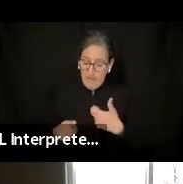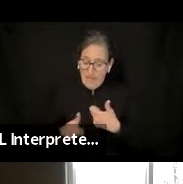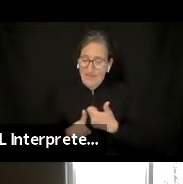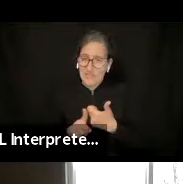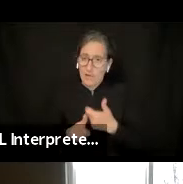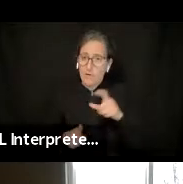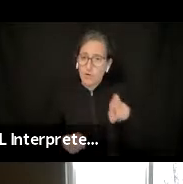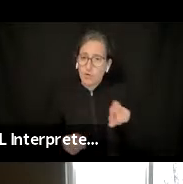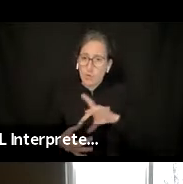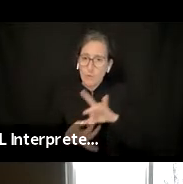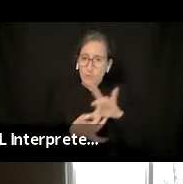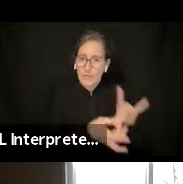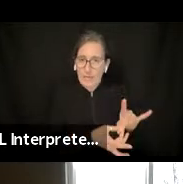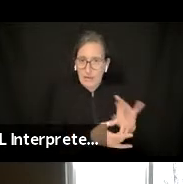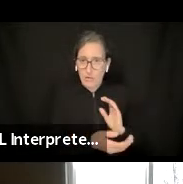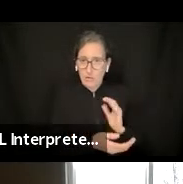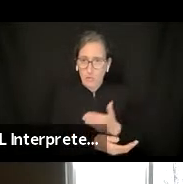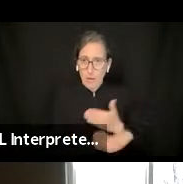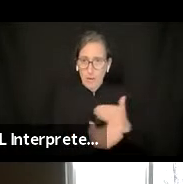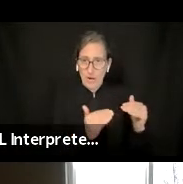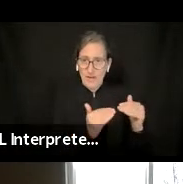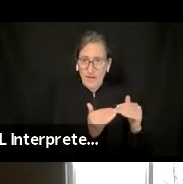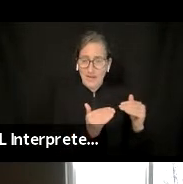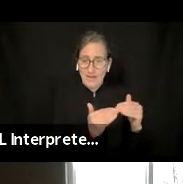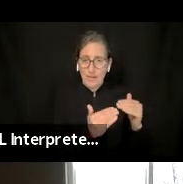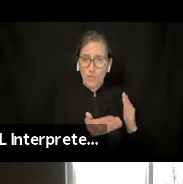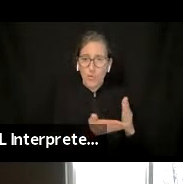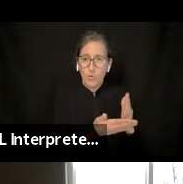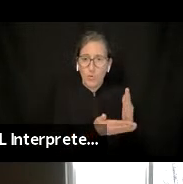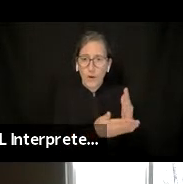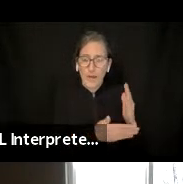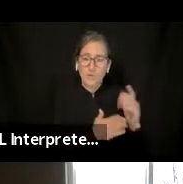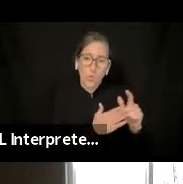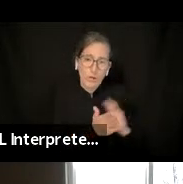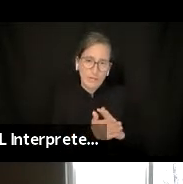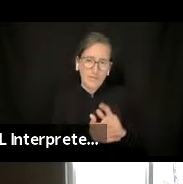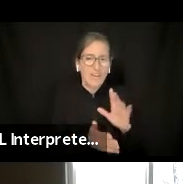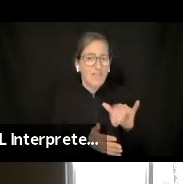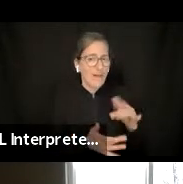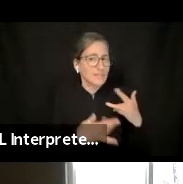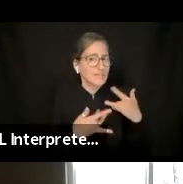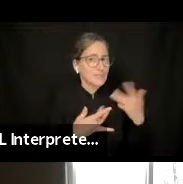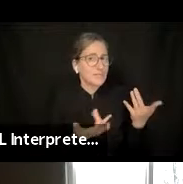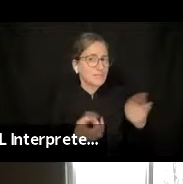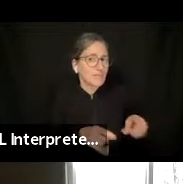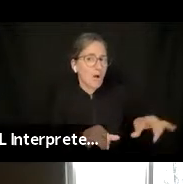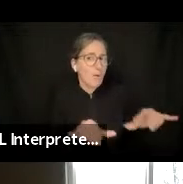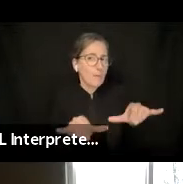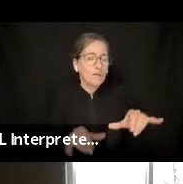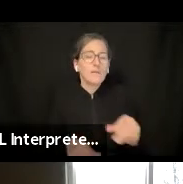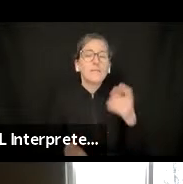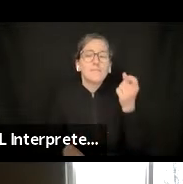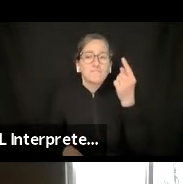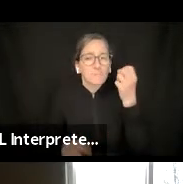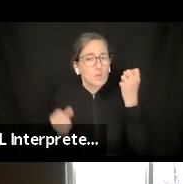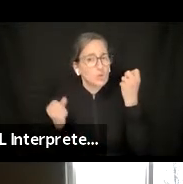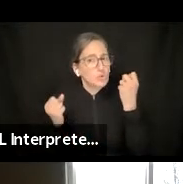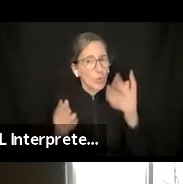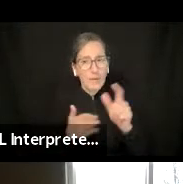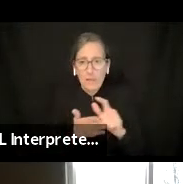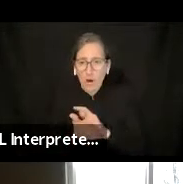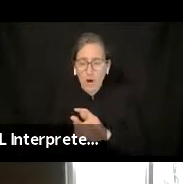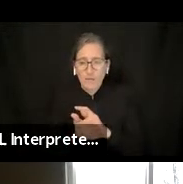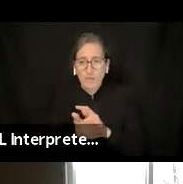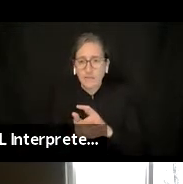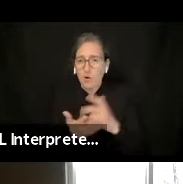is common. I mean, kind of the issue is there are so many laws out there covering discrimination